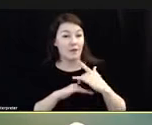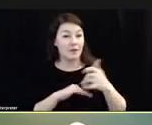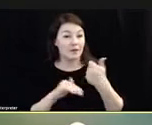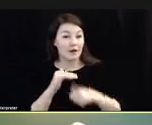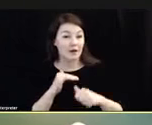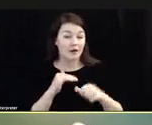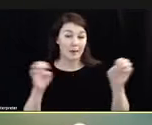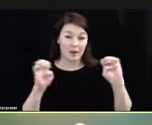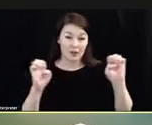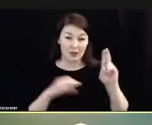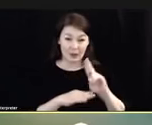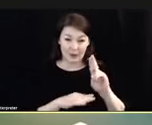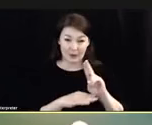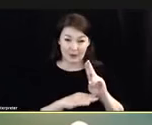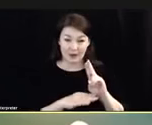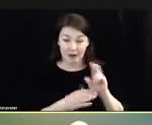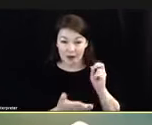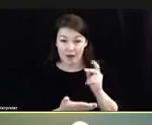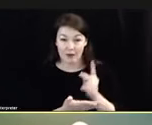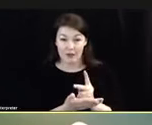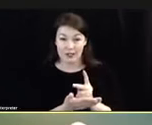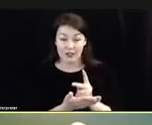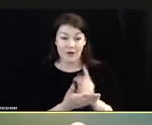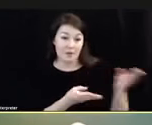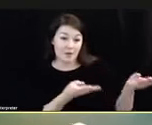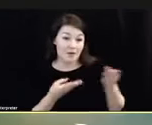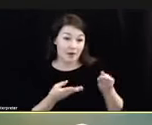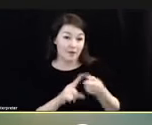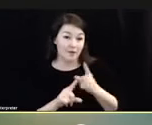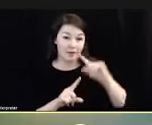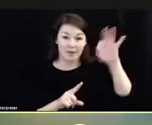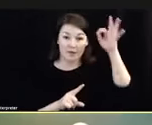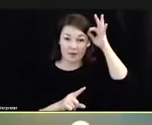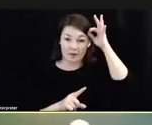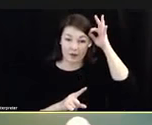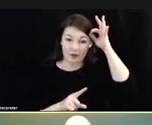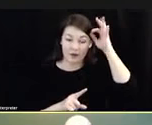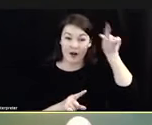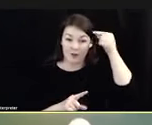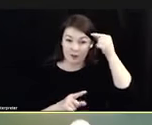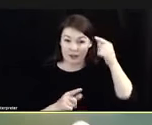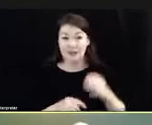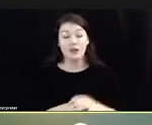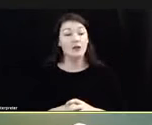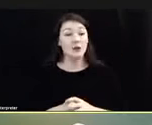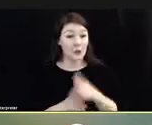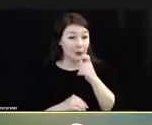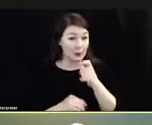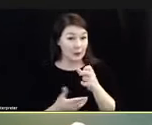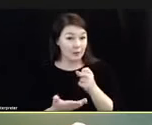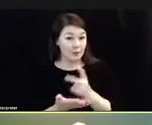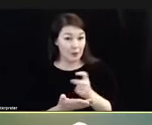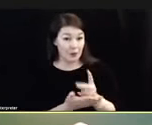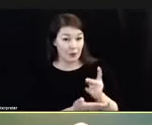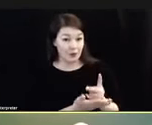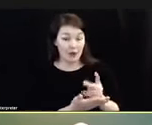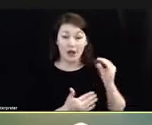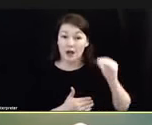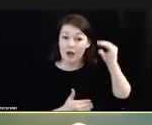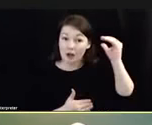use authorization and provided to us by the federal government. And here is who is eligible. If you are an adult or a